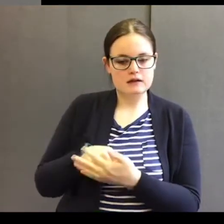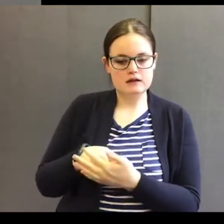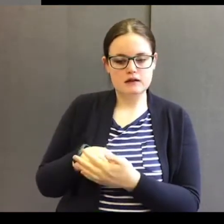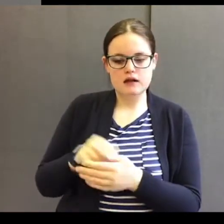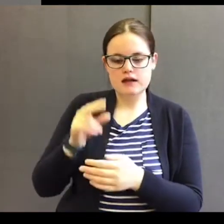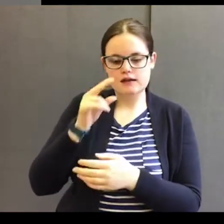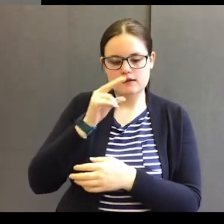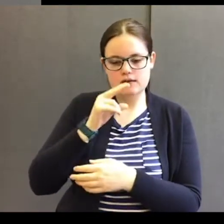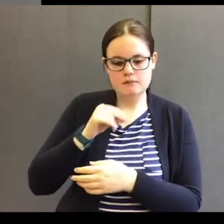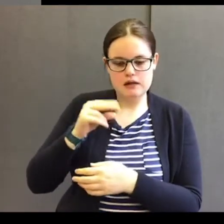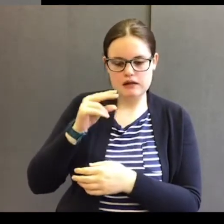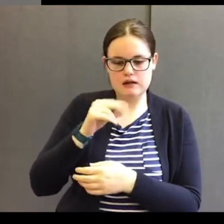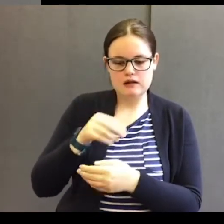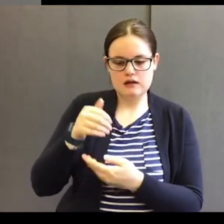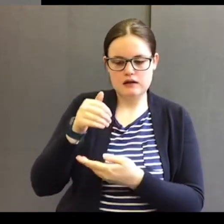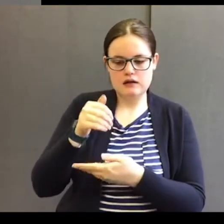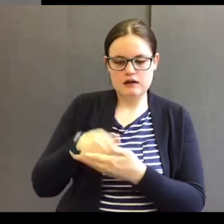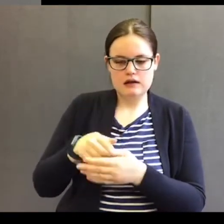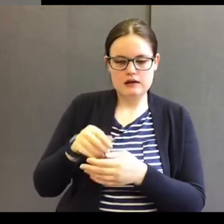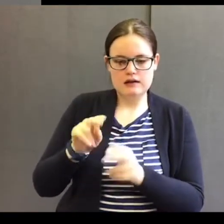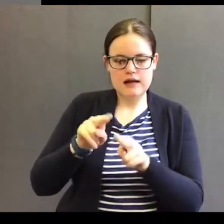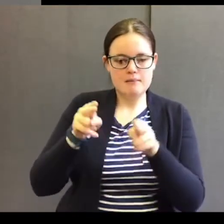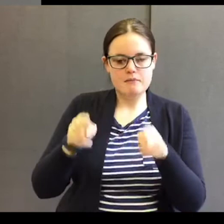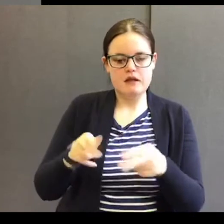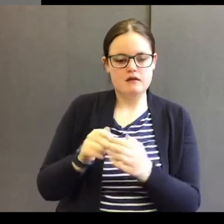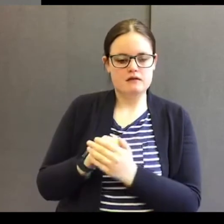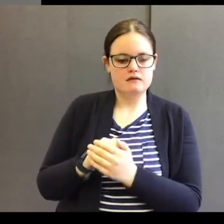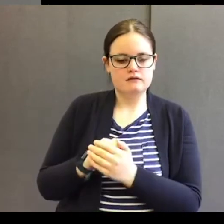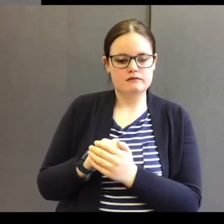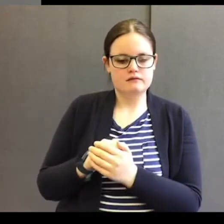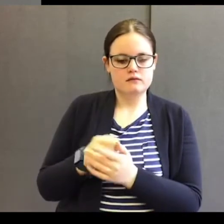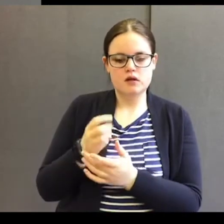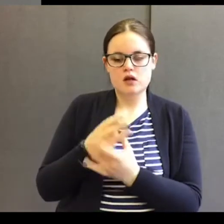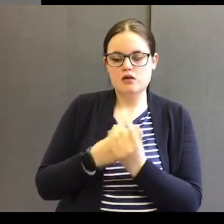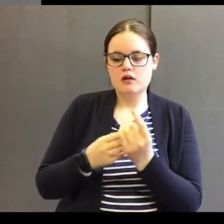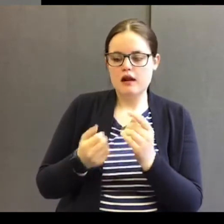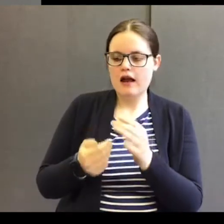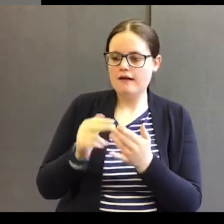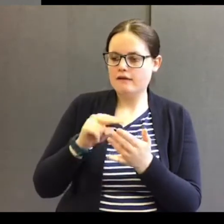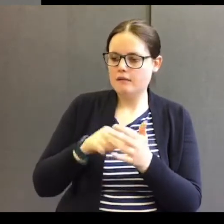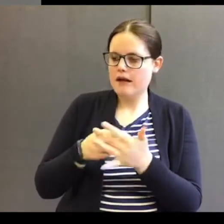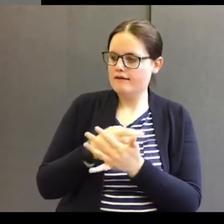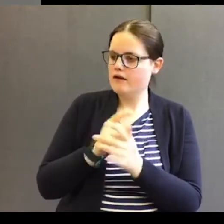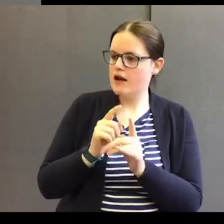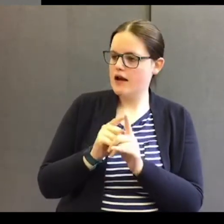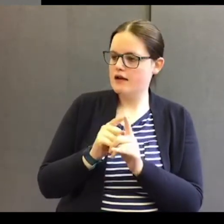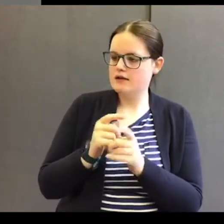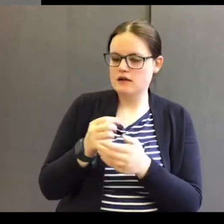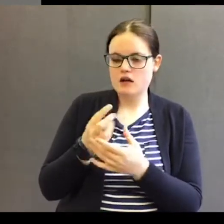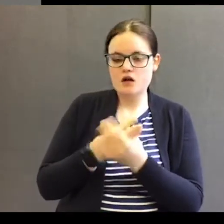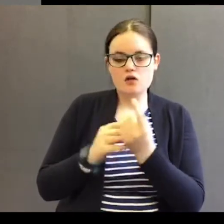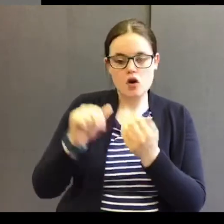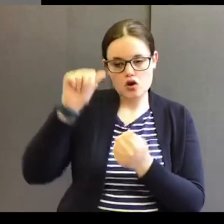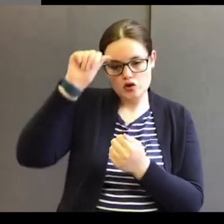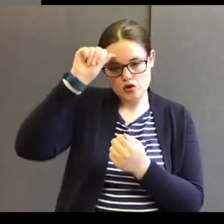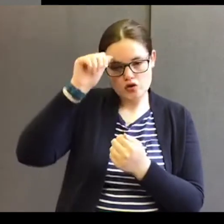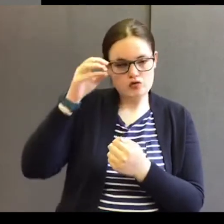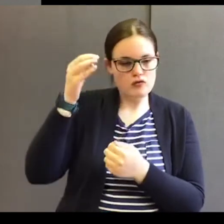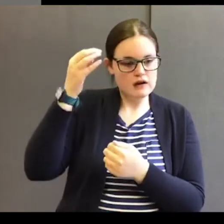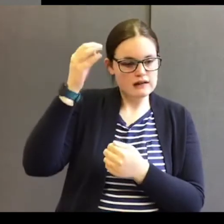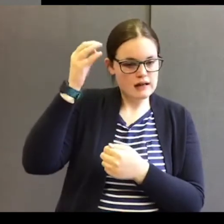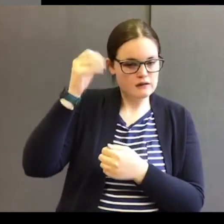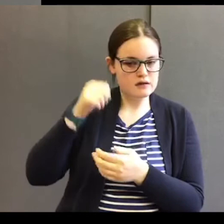stand, and speak in the temple. You see, God has his plan. He knew that